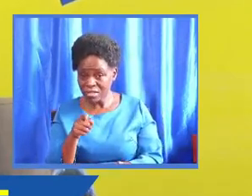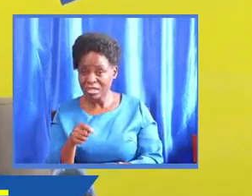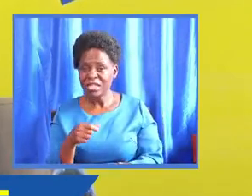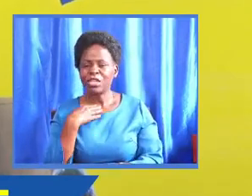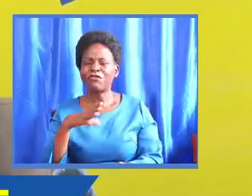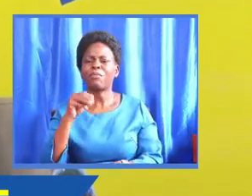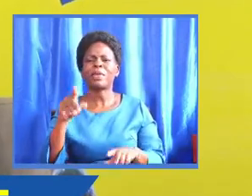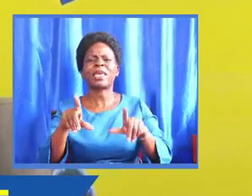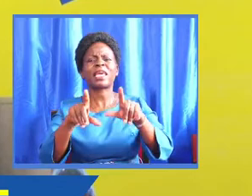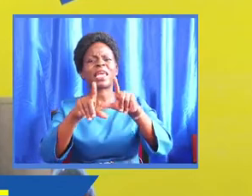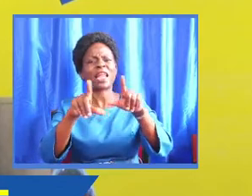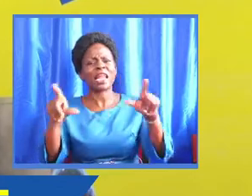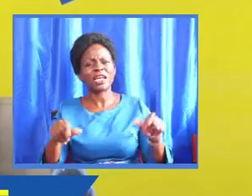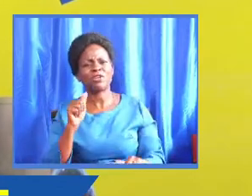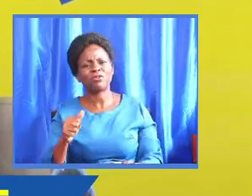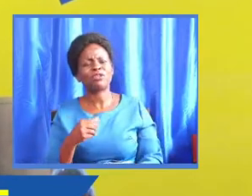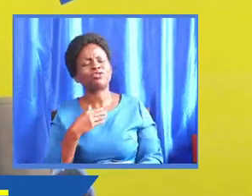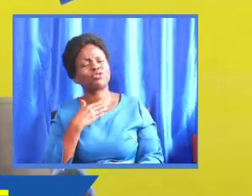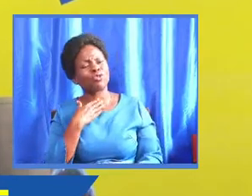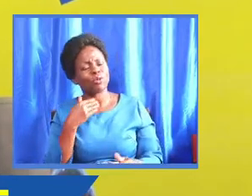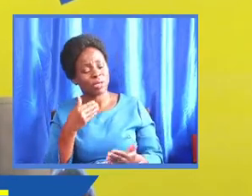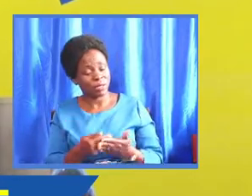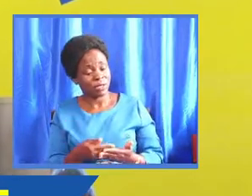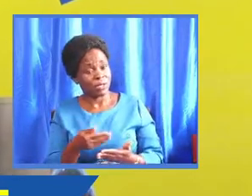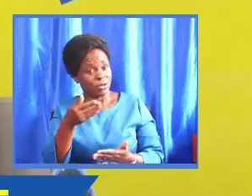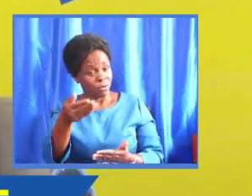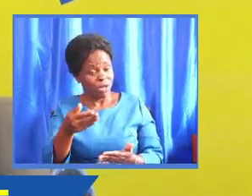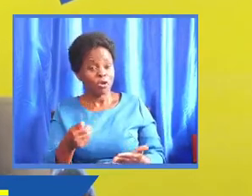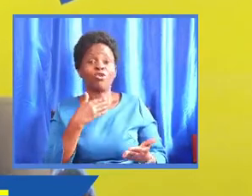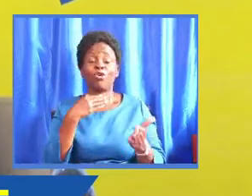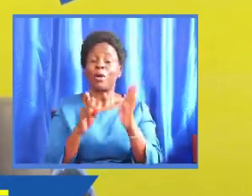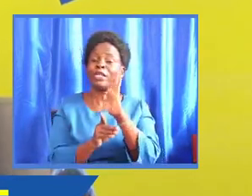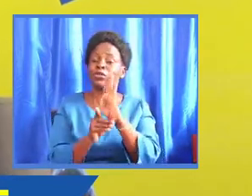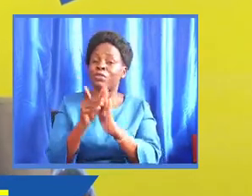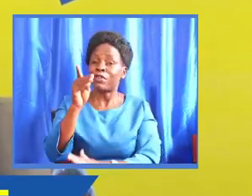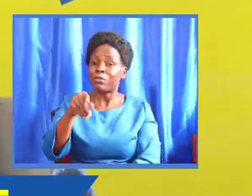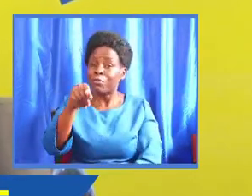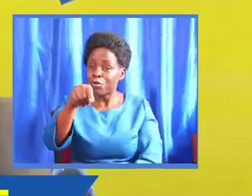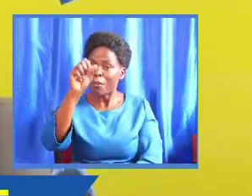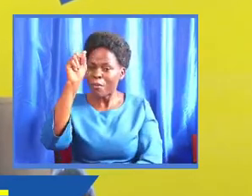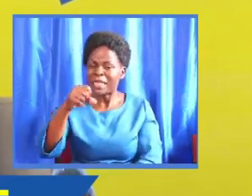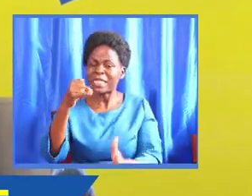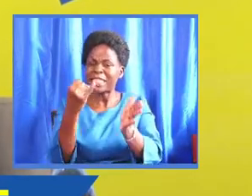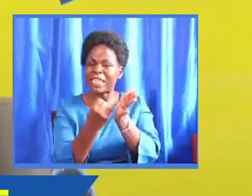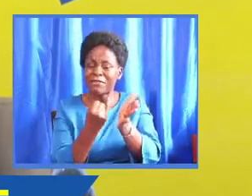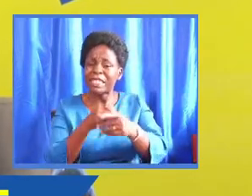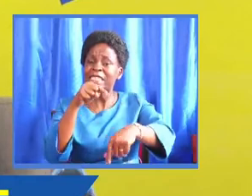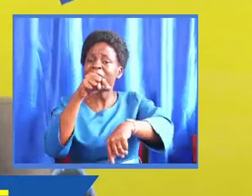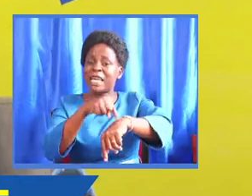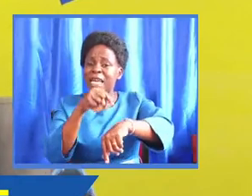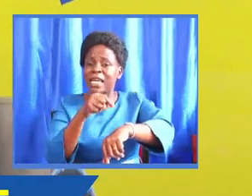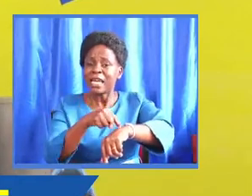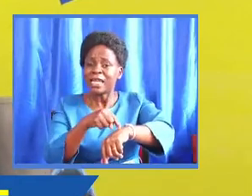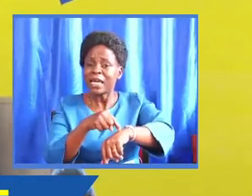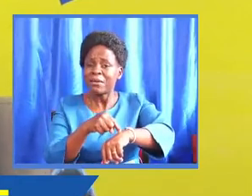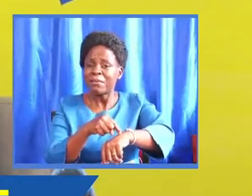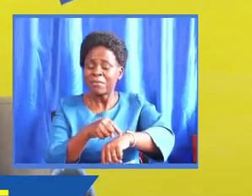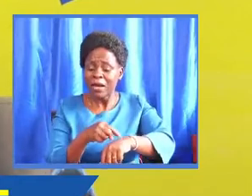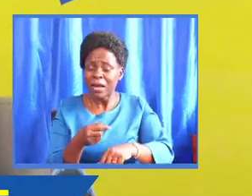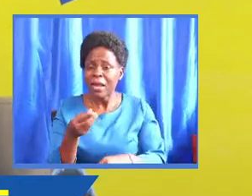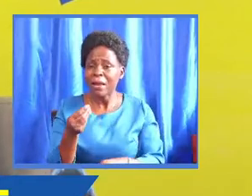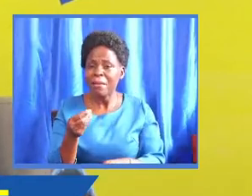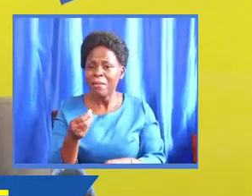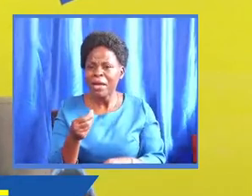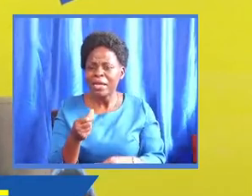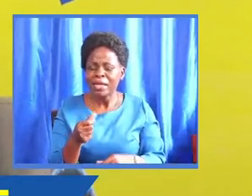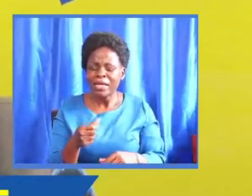picking the land that you want to purchase or that you want to develop, you've got to invest time and a bit of money doing